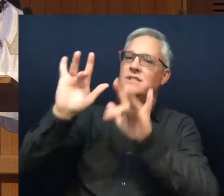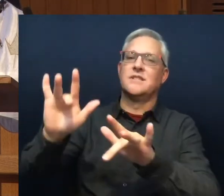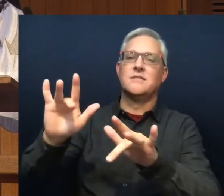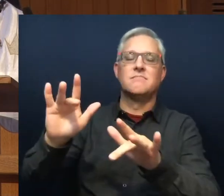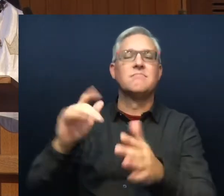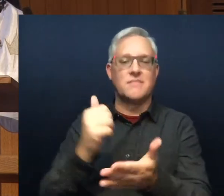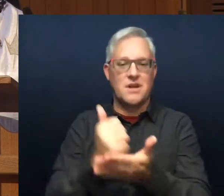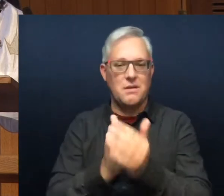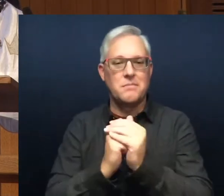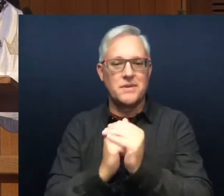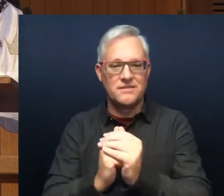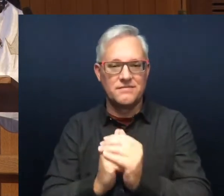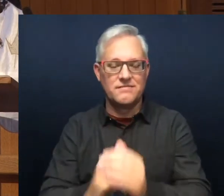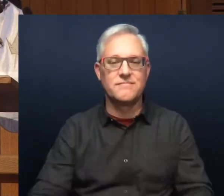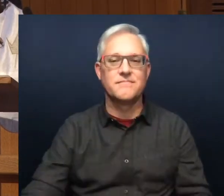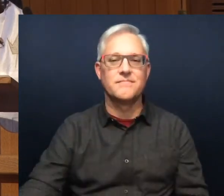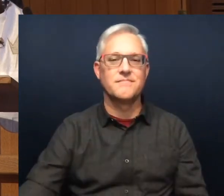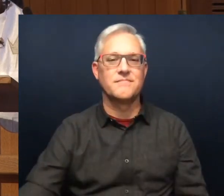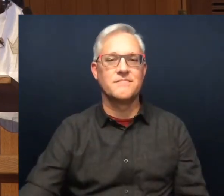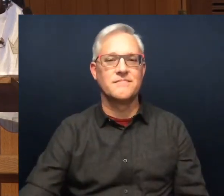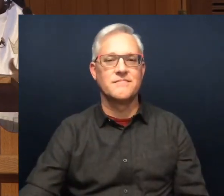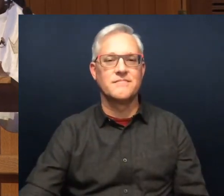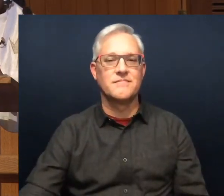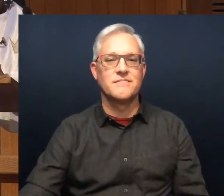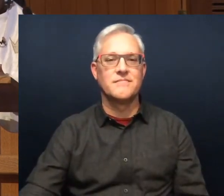mercy. Amen.